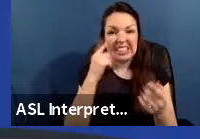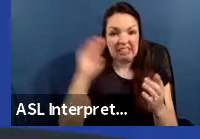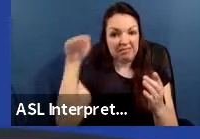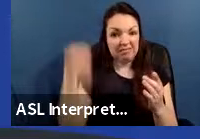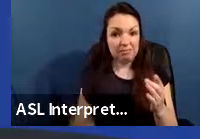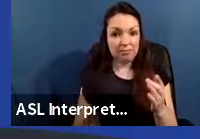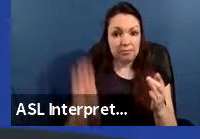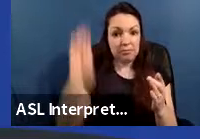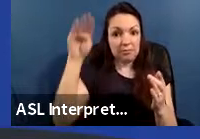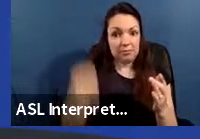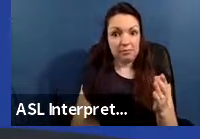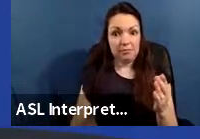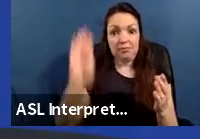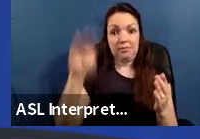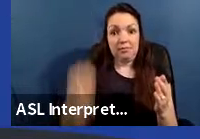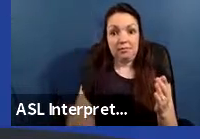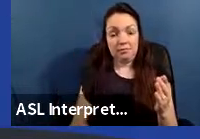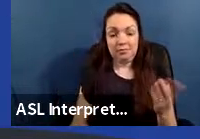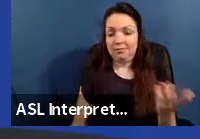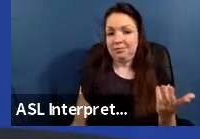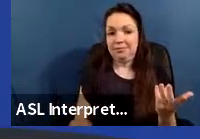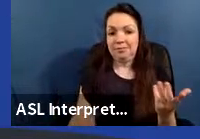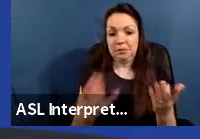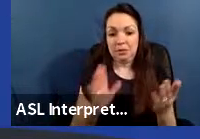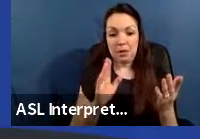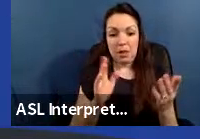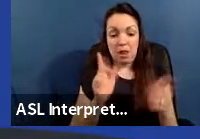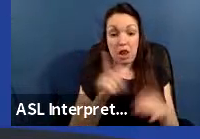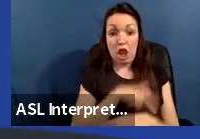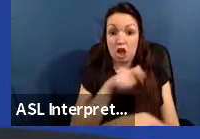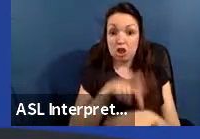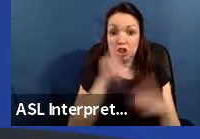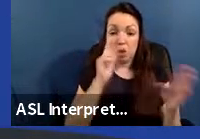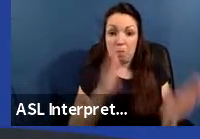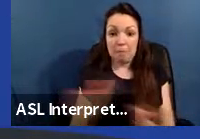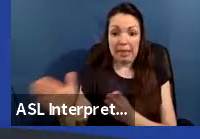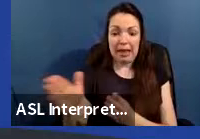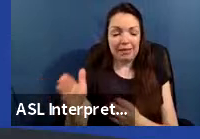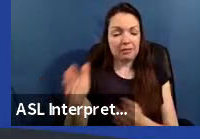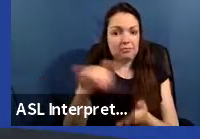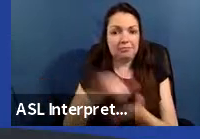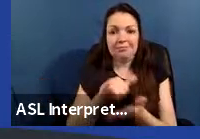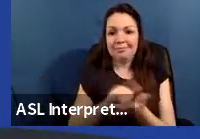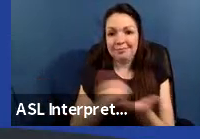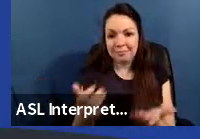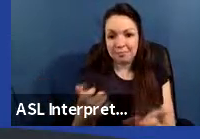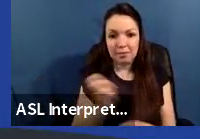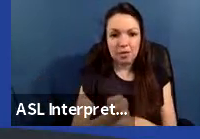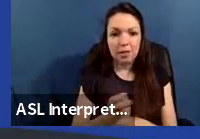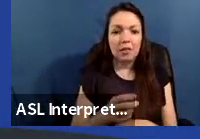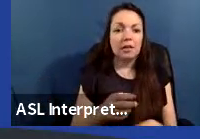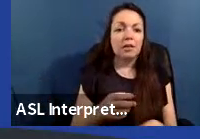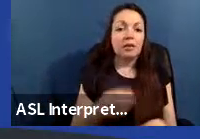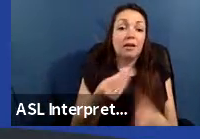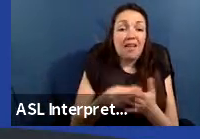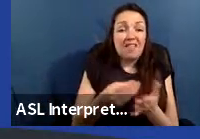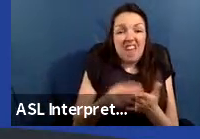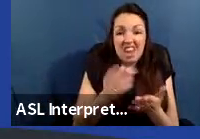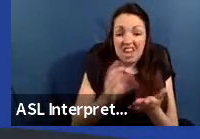capital plan extremely difficult. While the needs continue to be significant and consistent, the funding varies on an annual